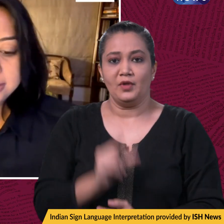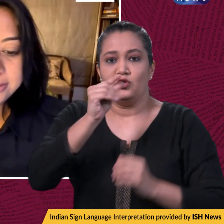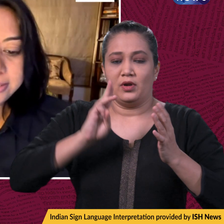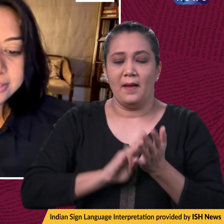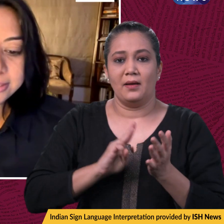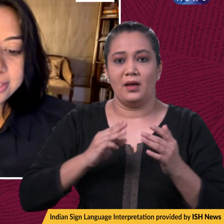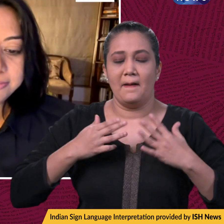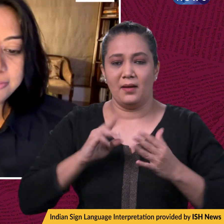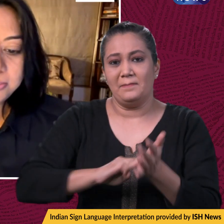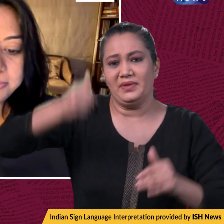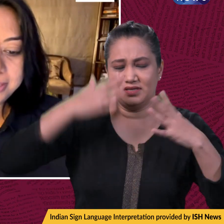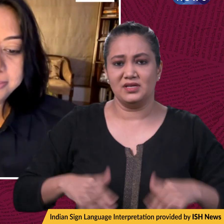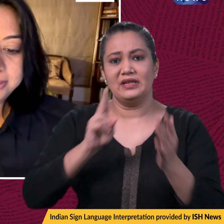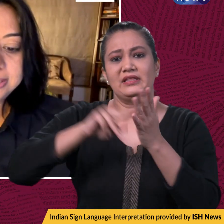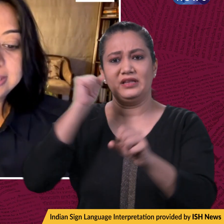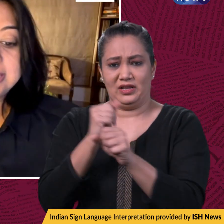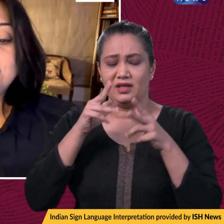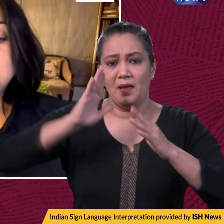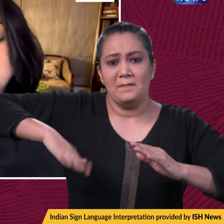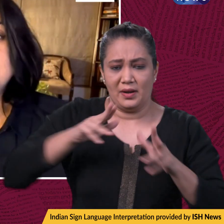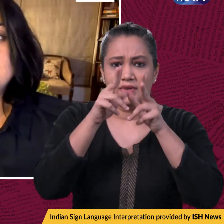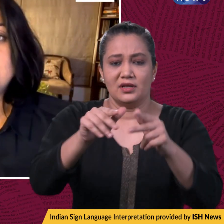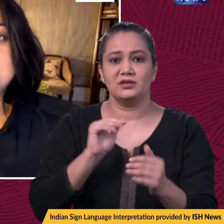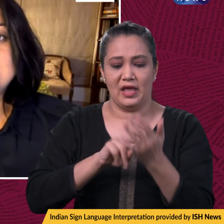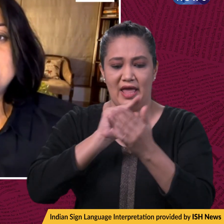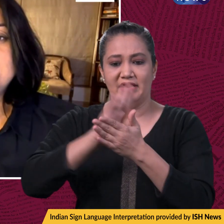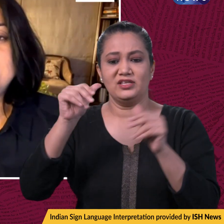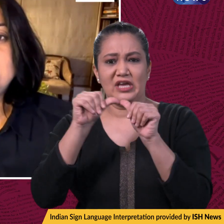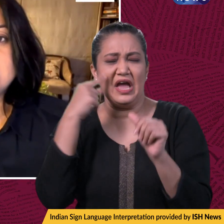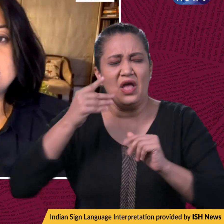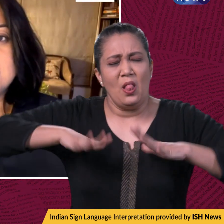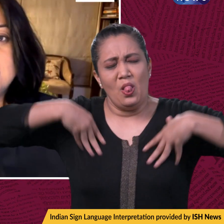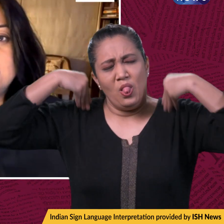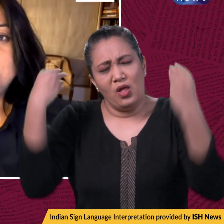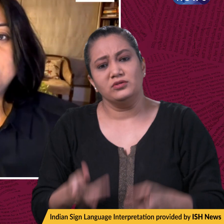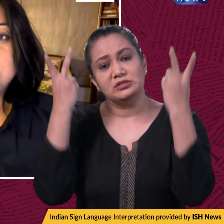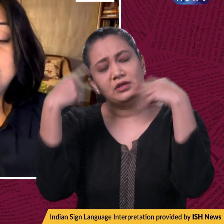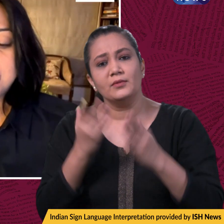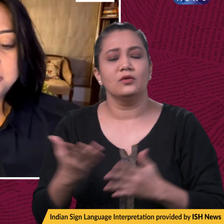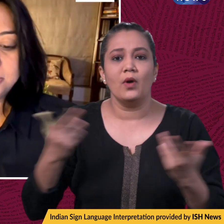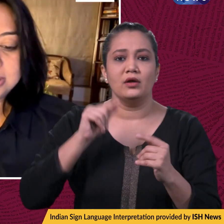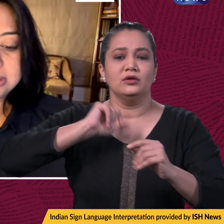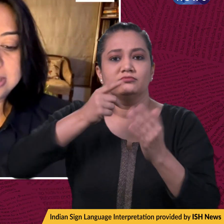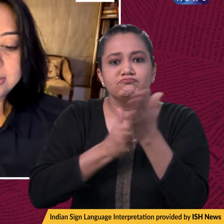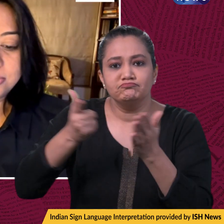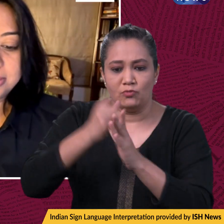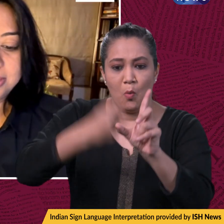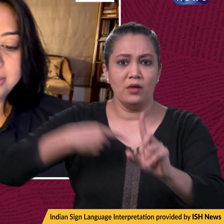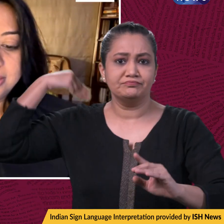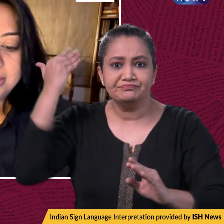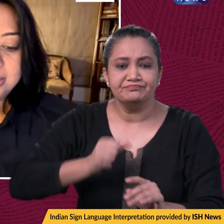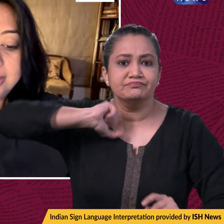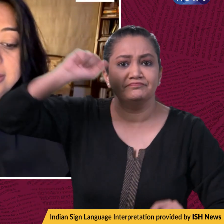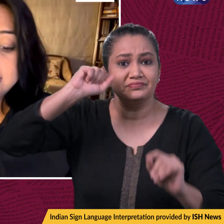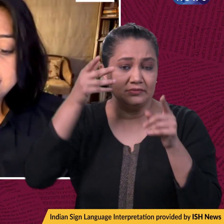Union Minister Nitin Gadkari informed Parliament that the National Highway Authority has suffered great losses due to the farmer protest in the last 1